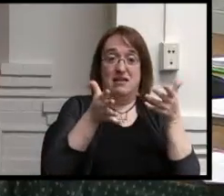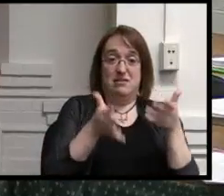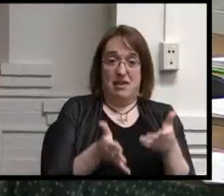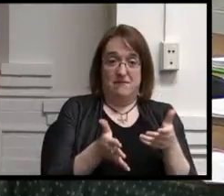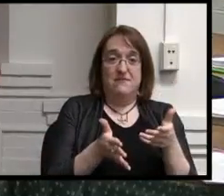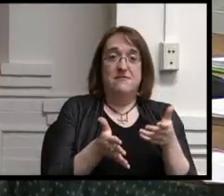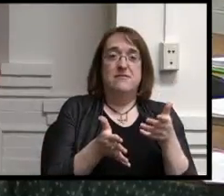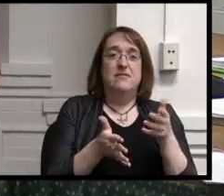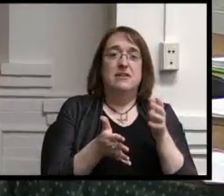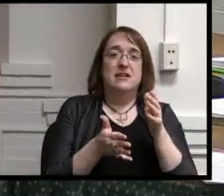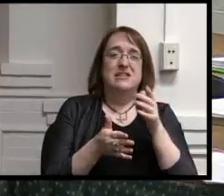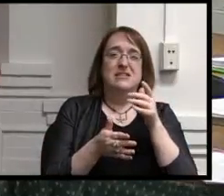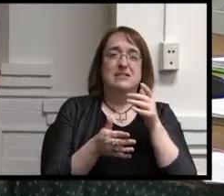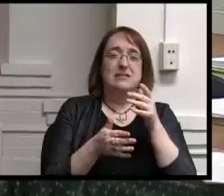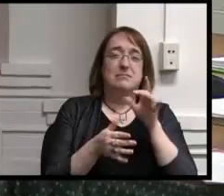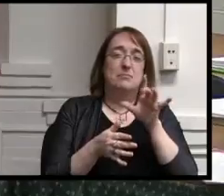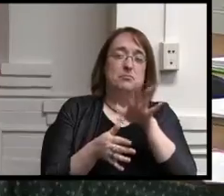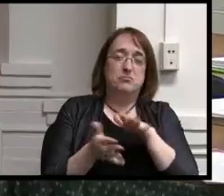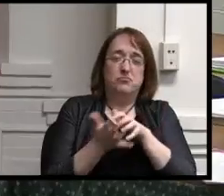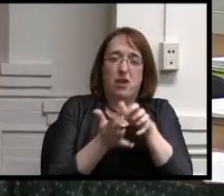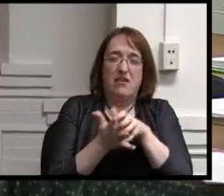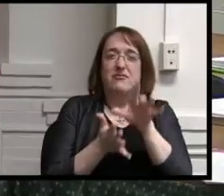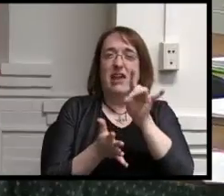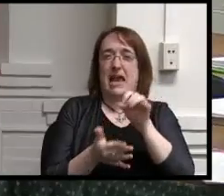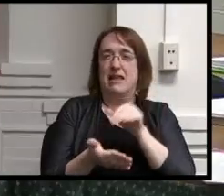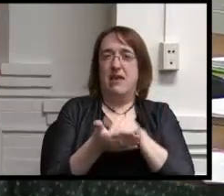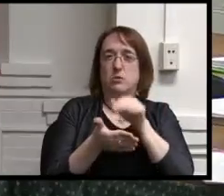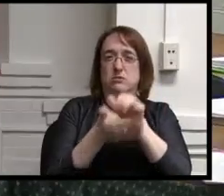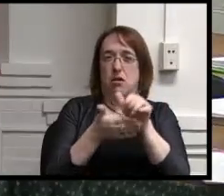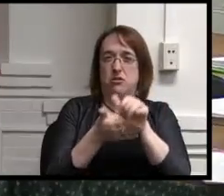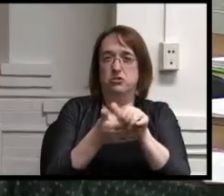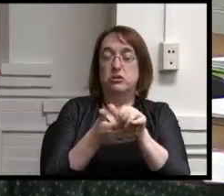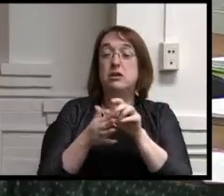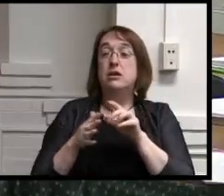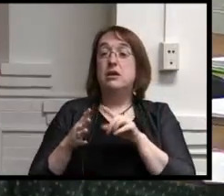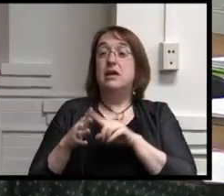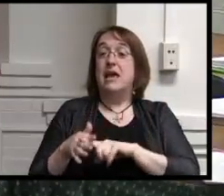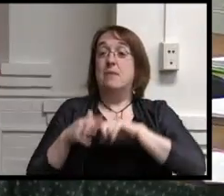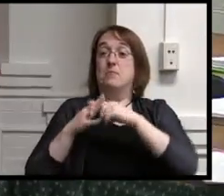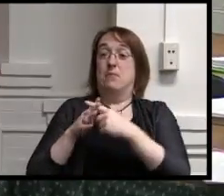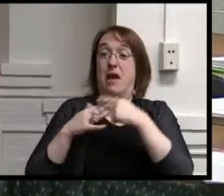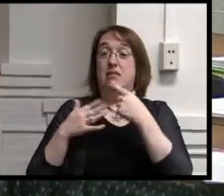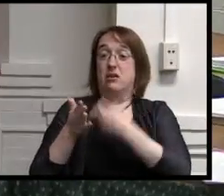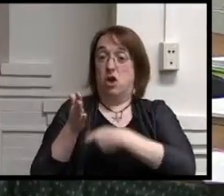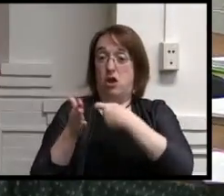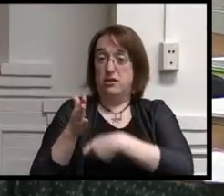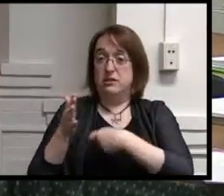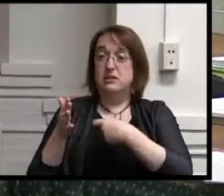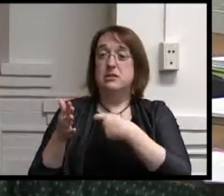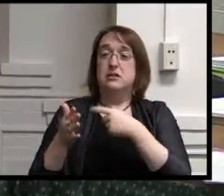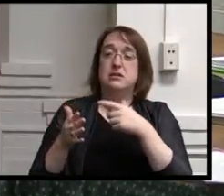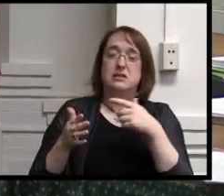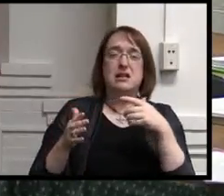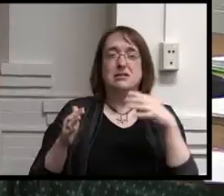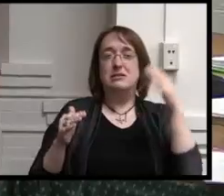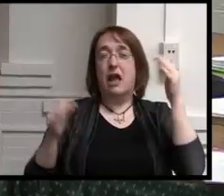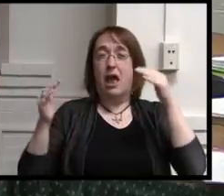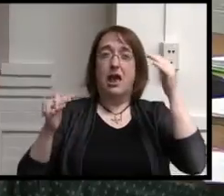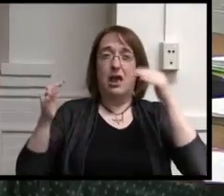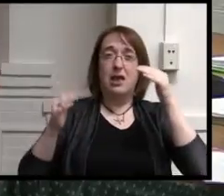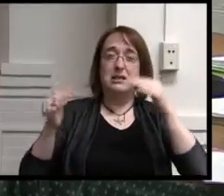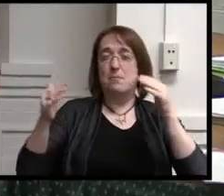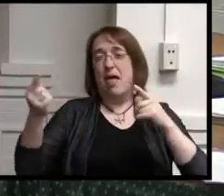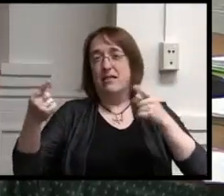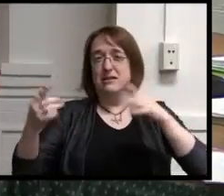is just over $80,000. And the estimated cost to implement the plan is a range of costs. There's some low end and some high end set forth in